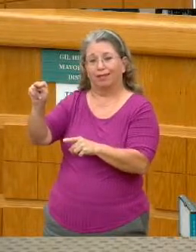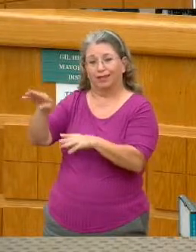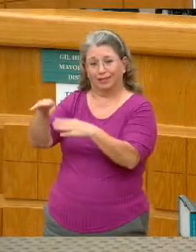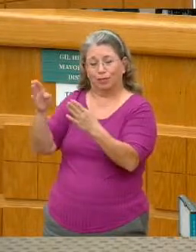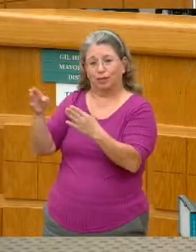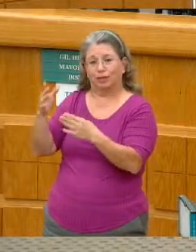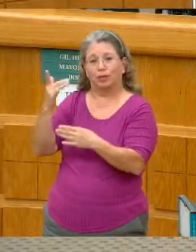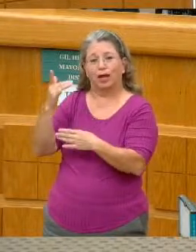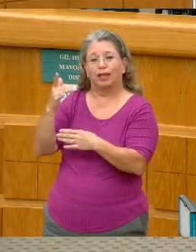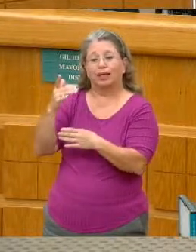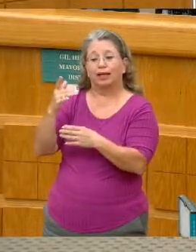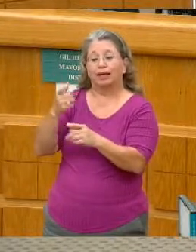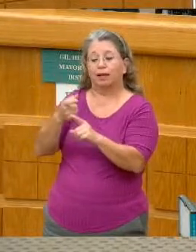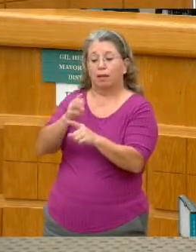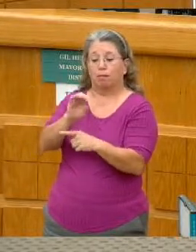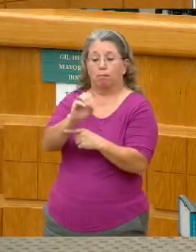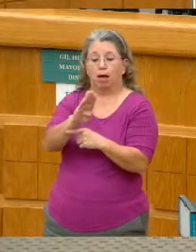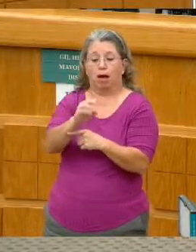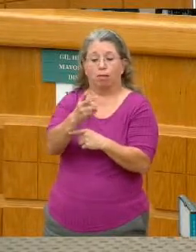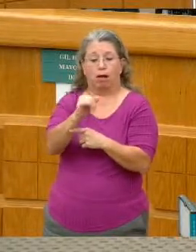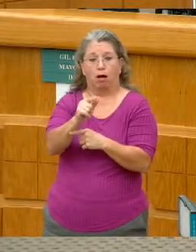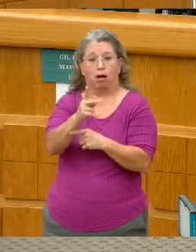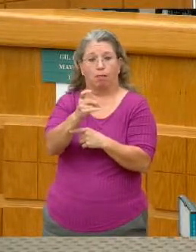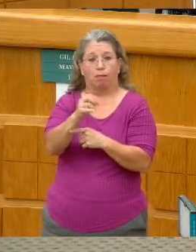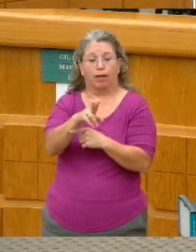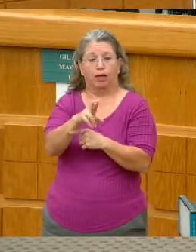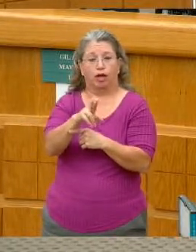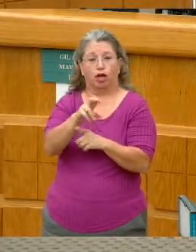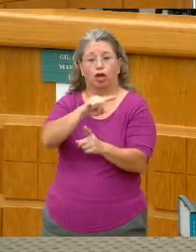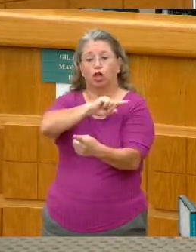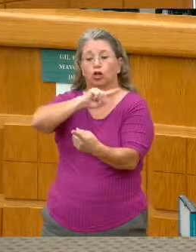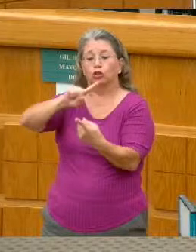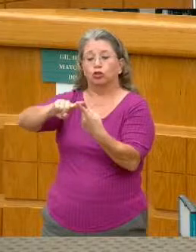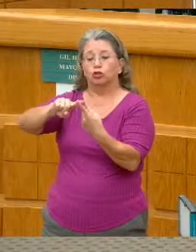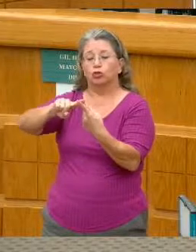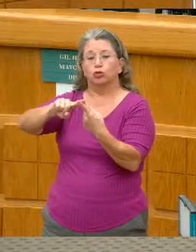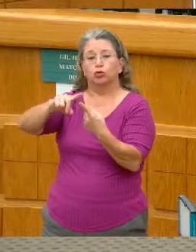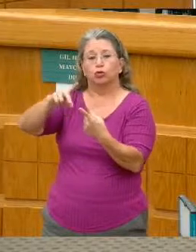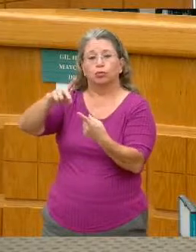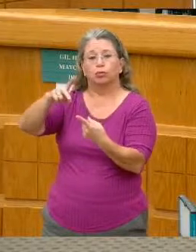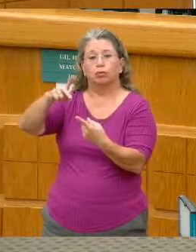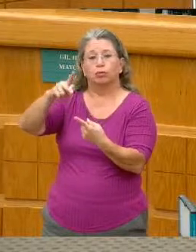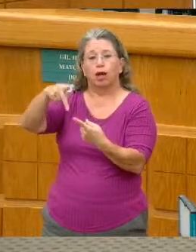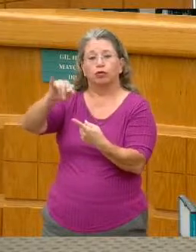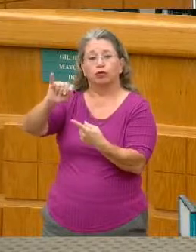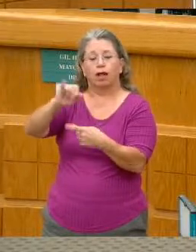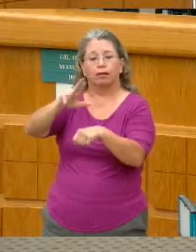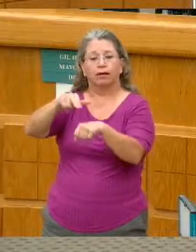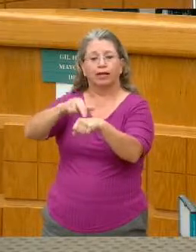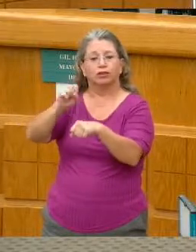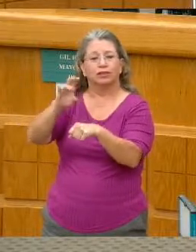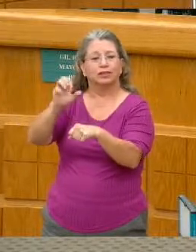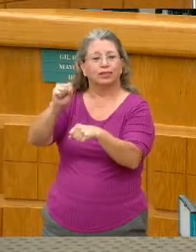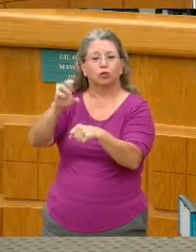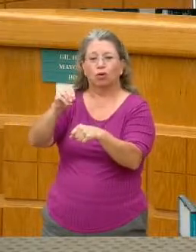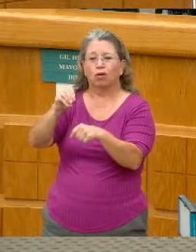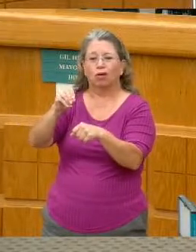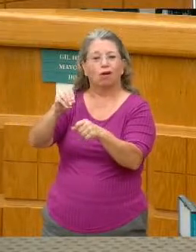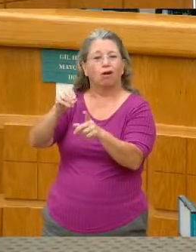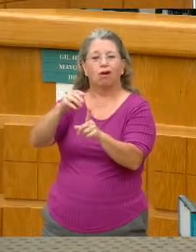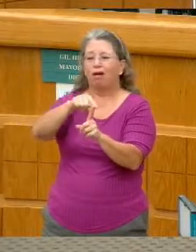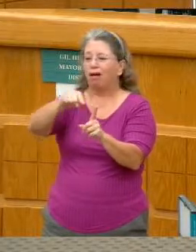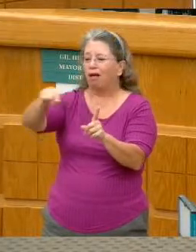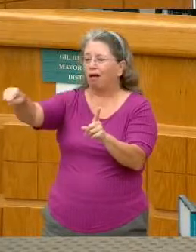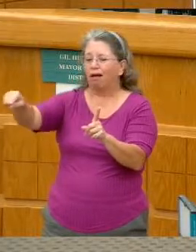from Bob Hall Pier all the way to Pins, there is a debris field like you cannot imagine. And we